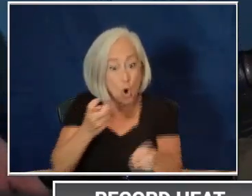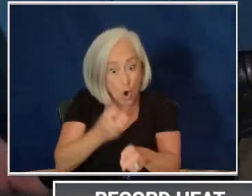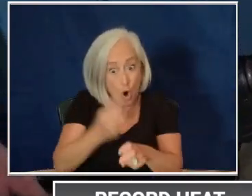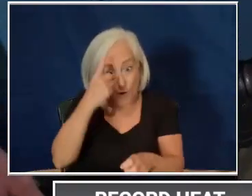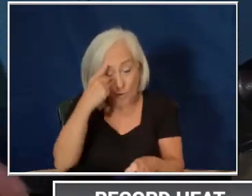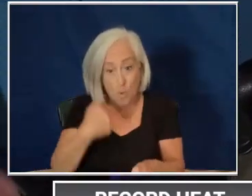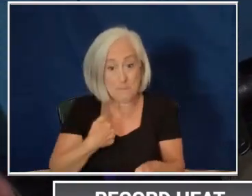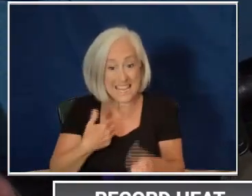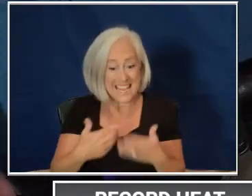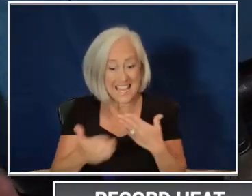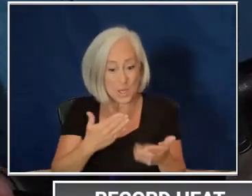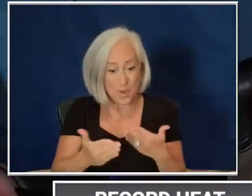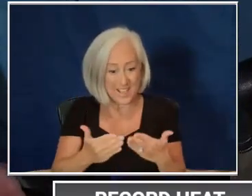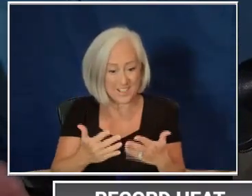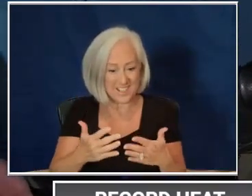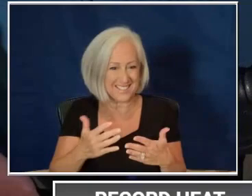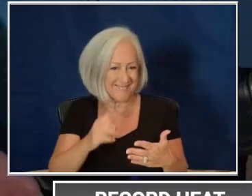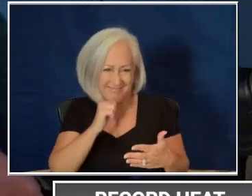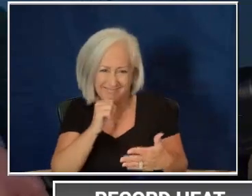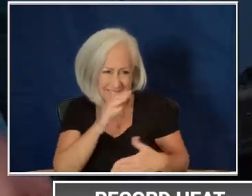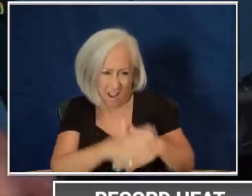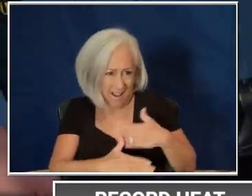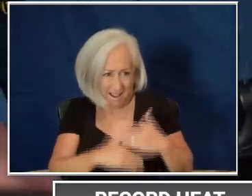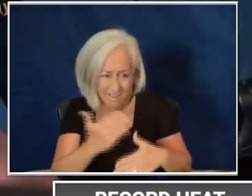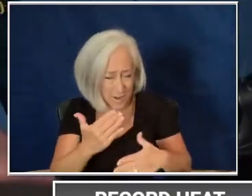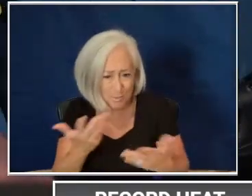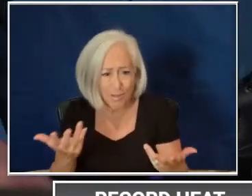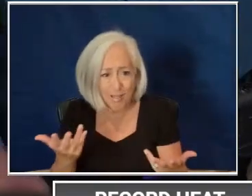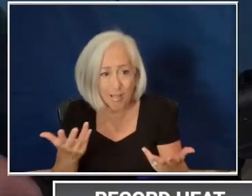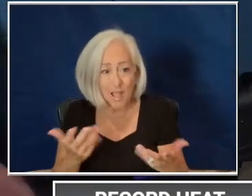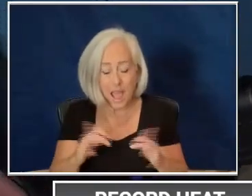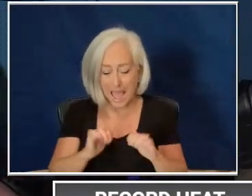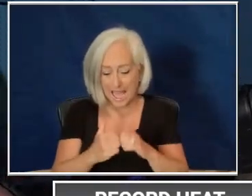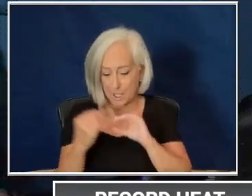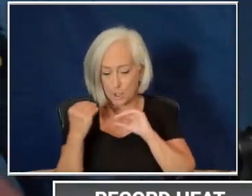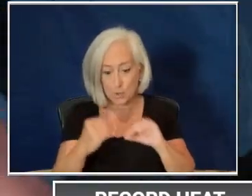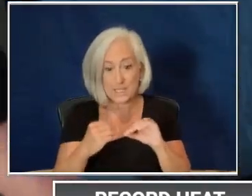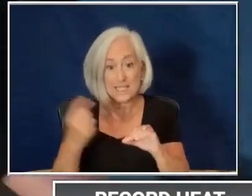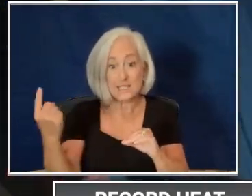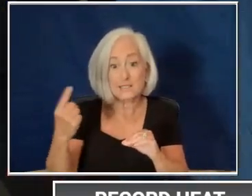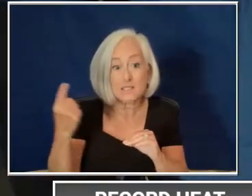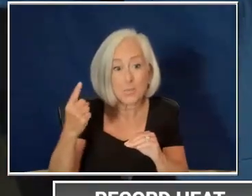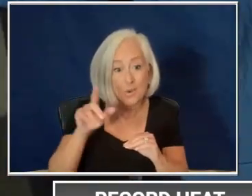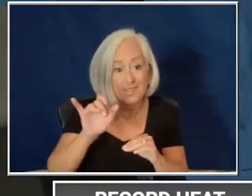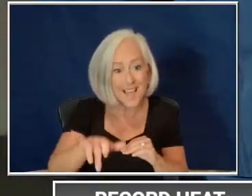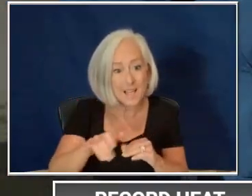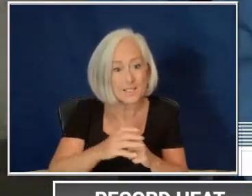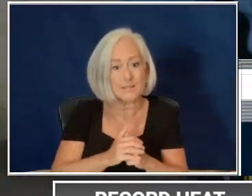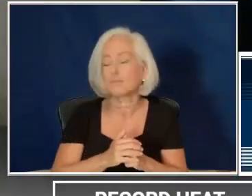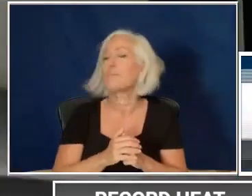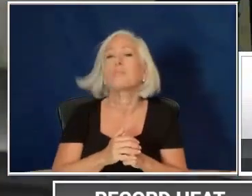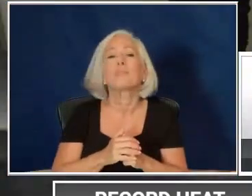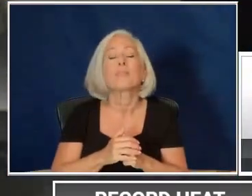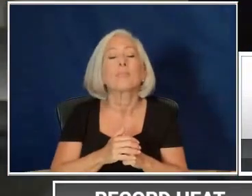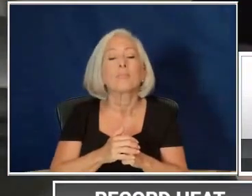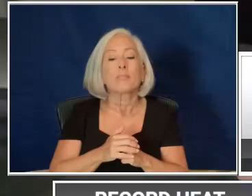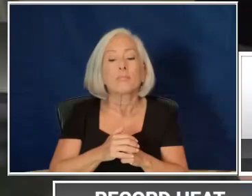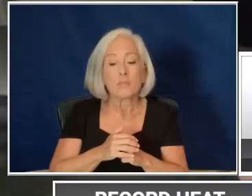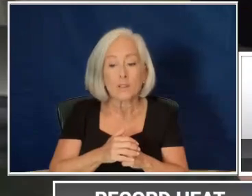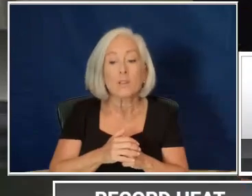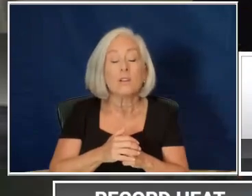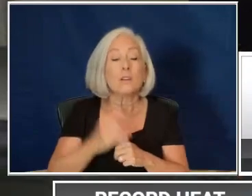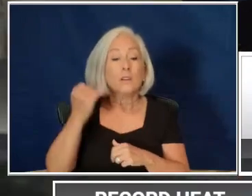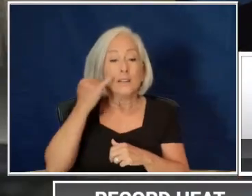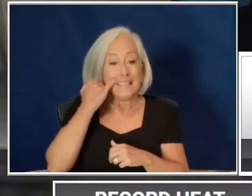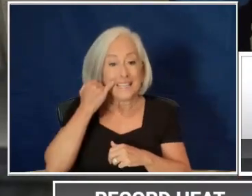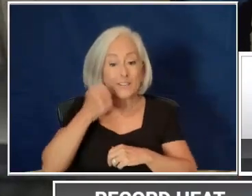an uncomfortable thing to get in and out of a car. So how do you tell someone? So the biggest thing when you're getting out is you need to make sure you shift your